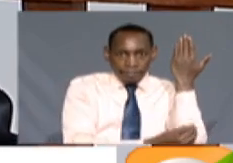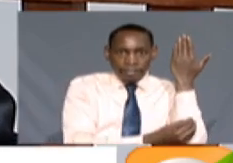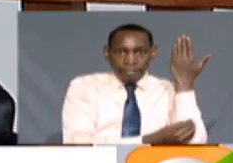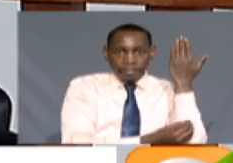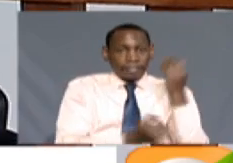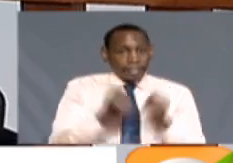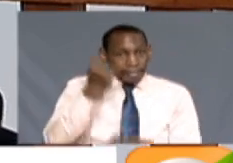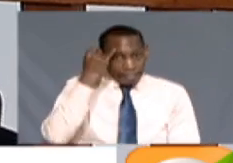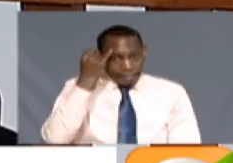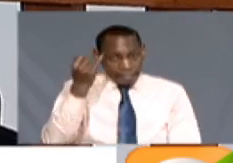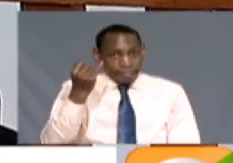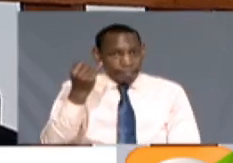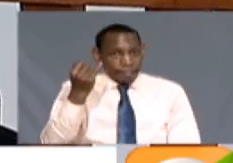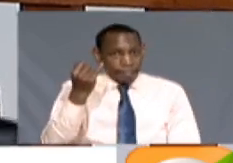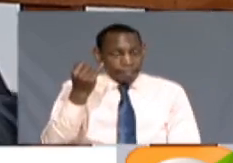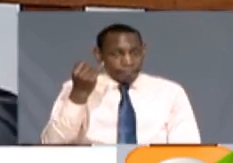concept.